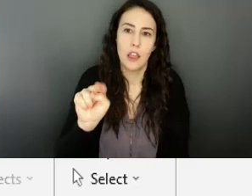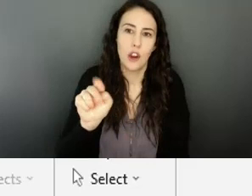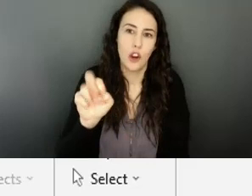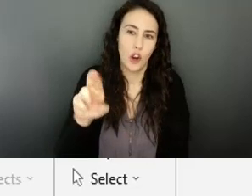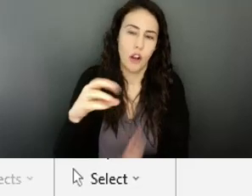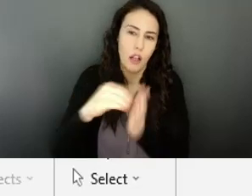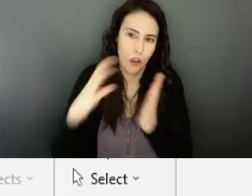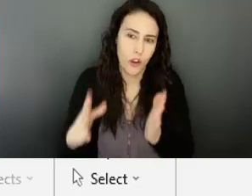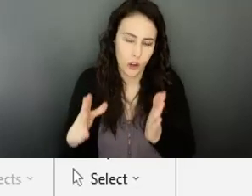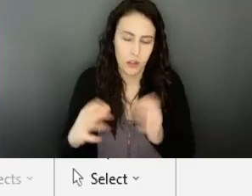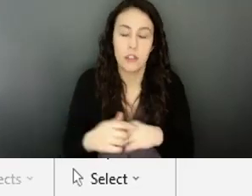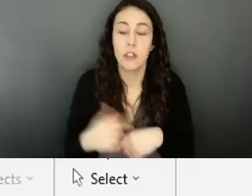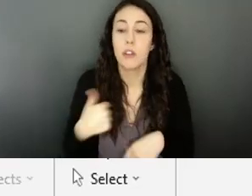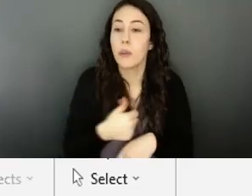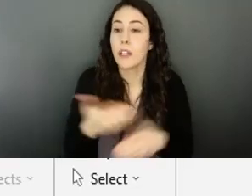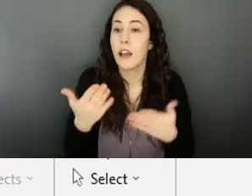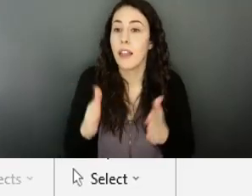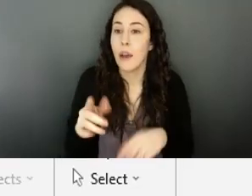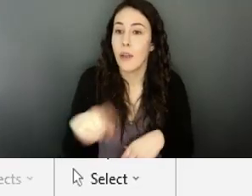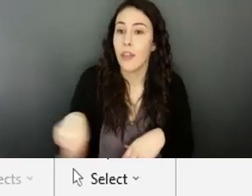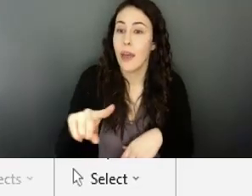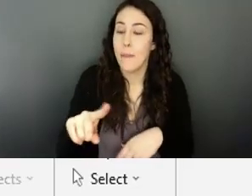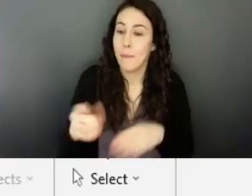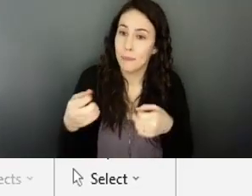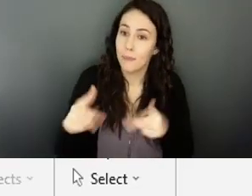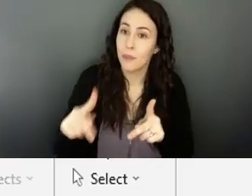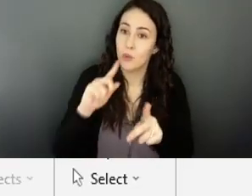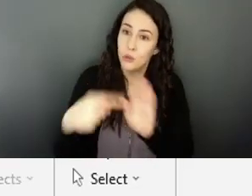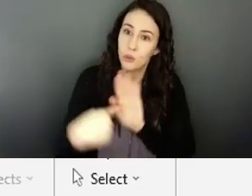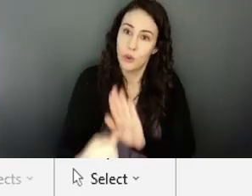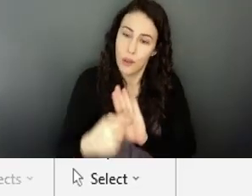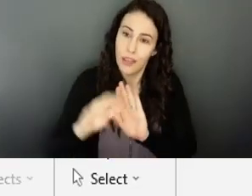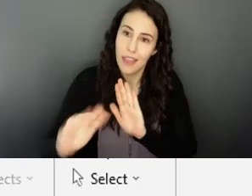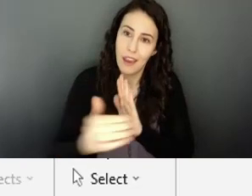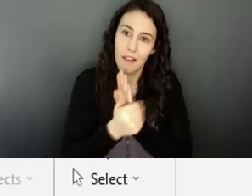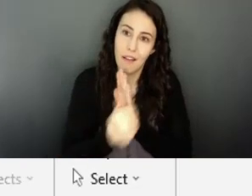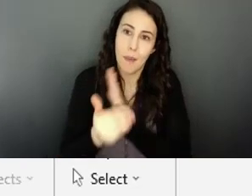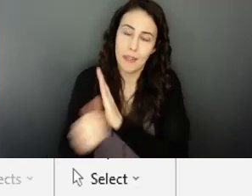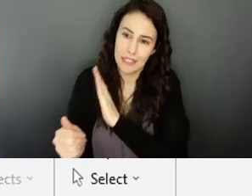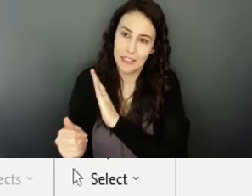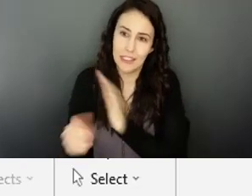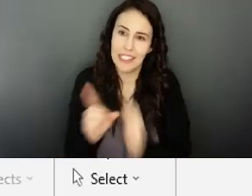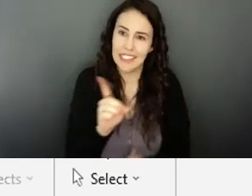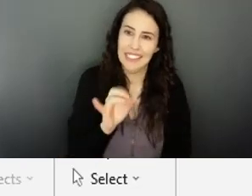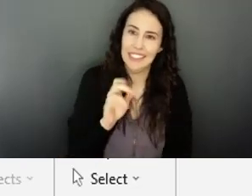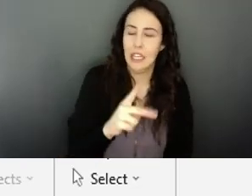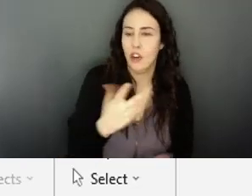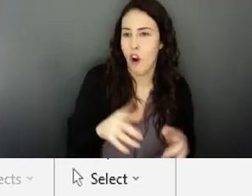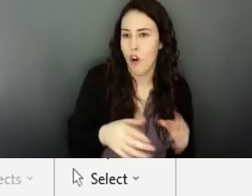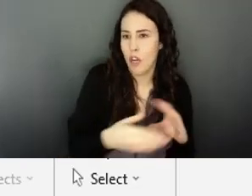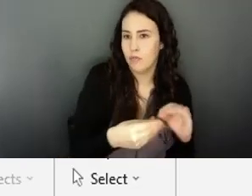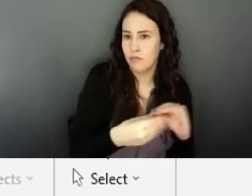the opportunity to demonstrate the competencies, as Dick referred to. We've been a